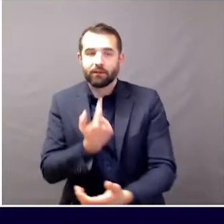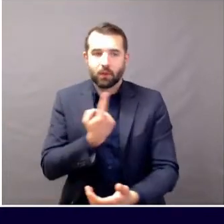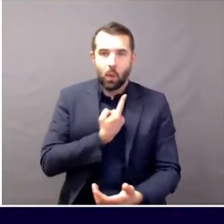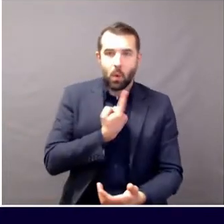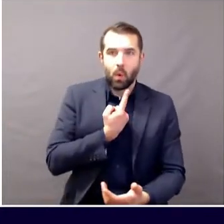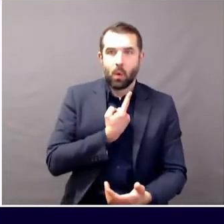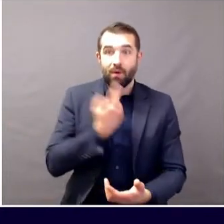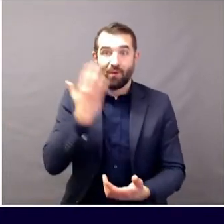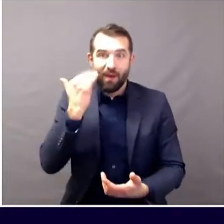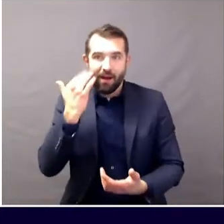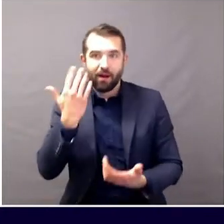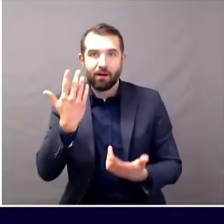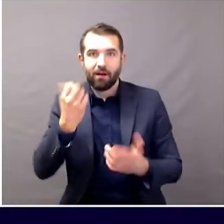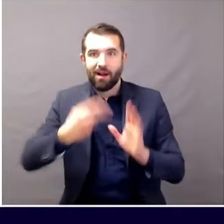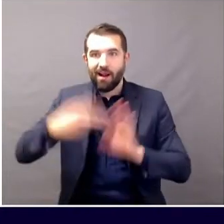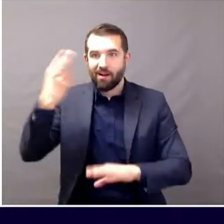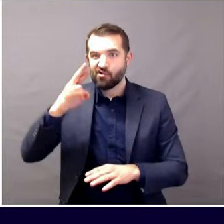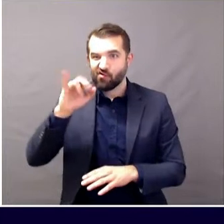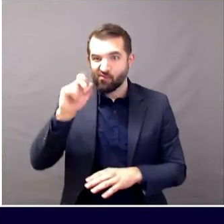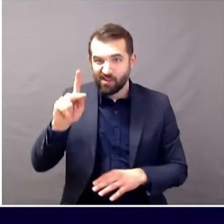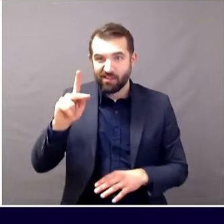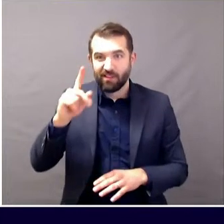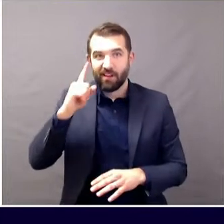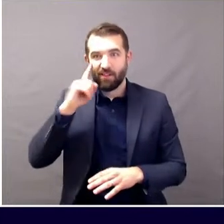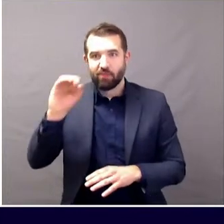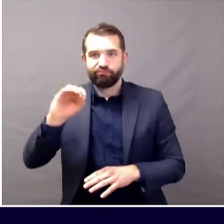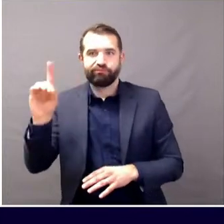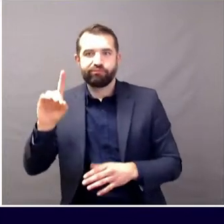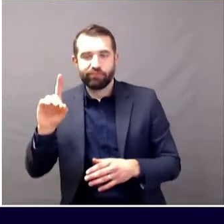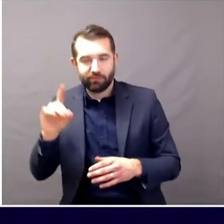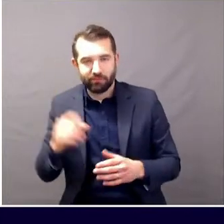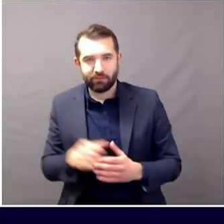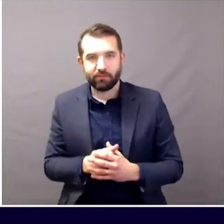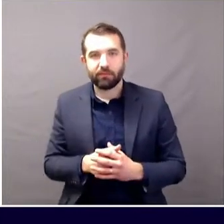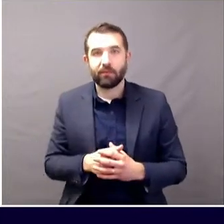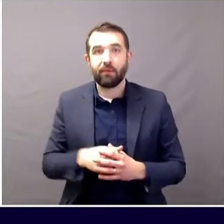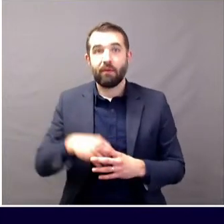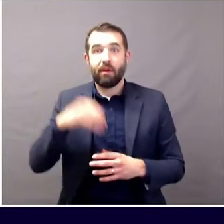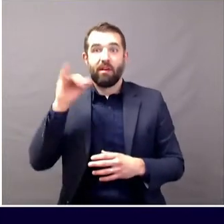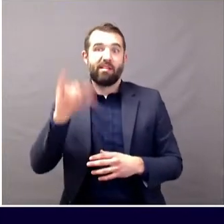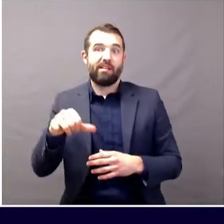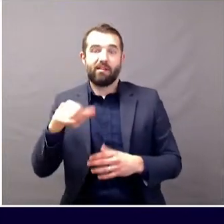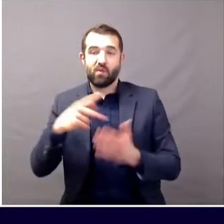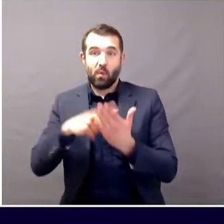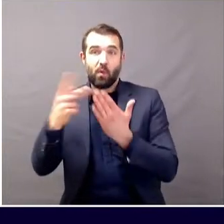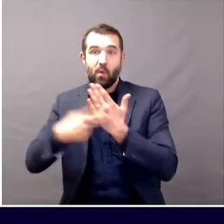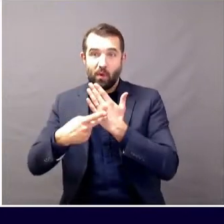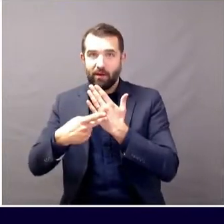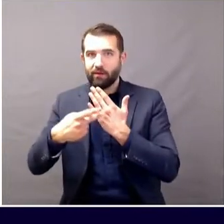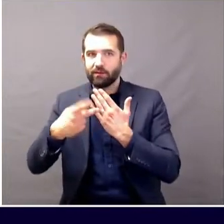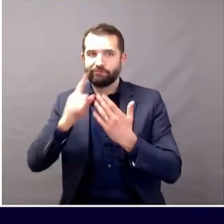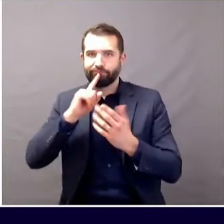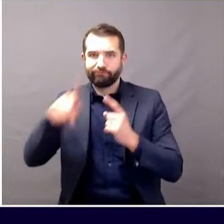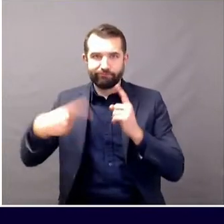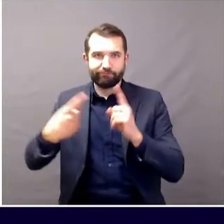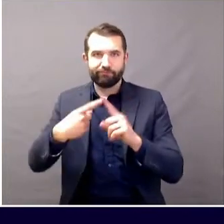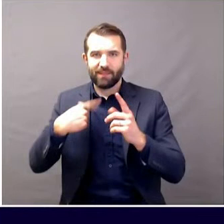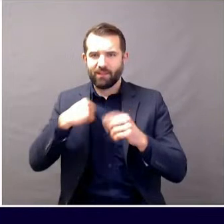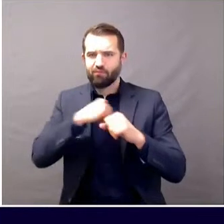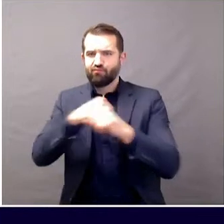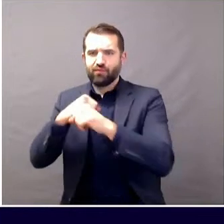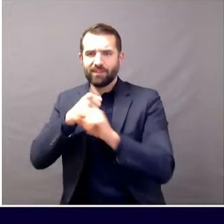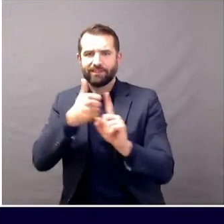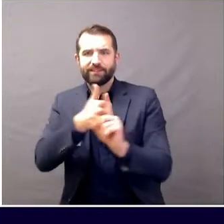overdose. So alternative strategies to using alone, the messages that help is available and where to find